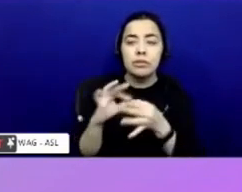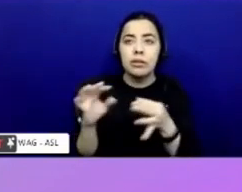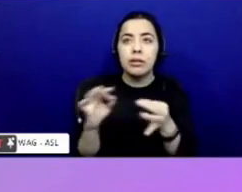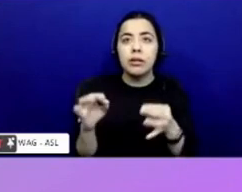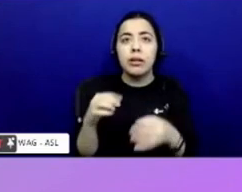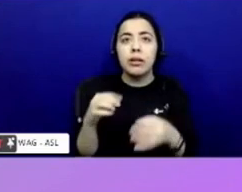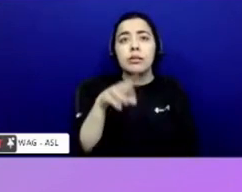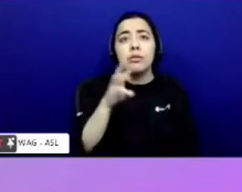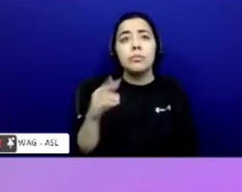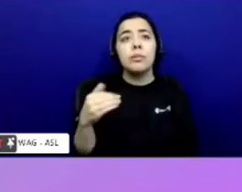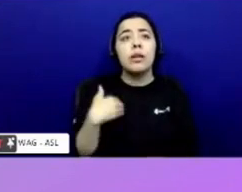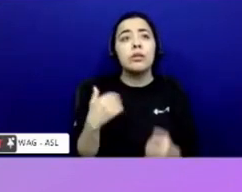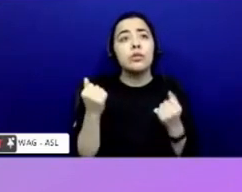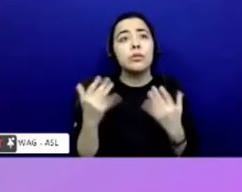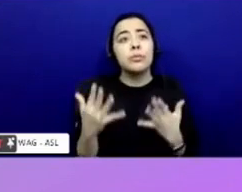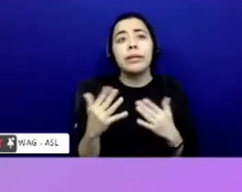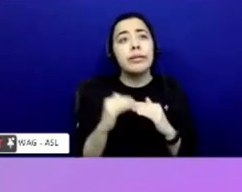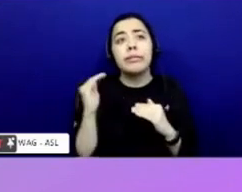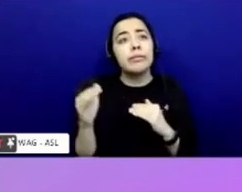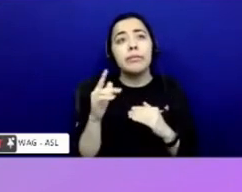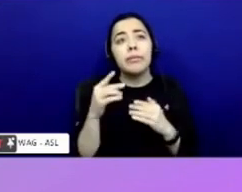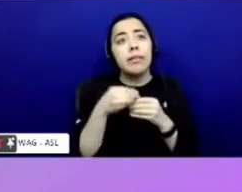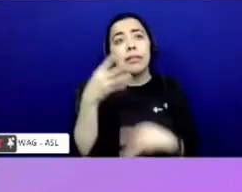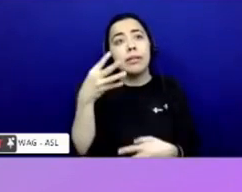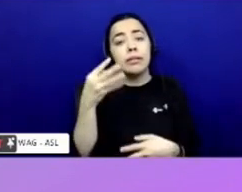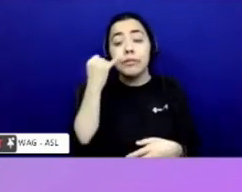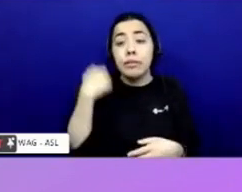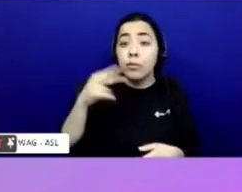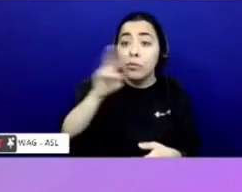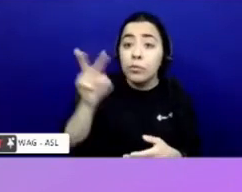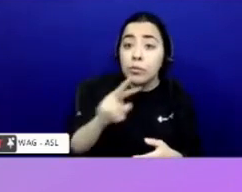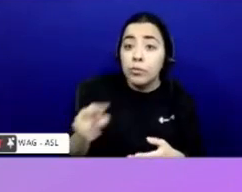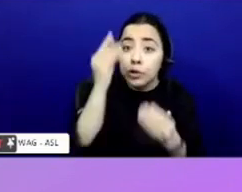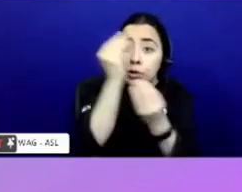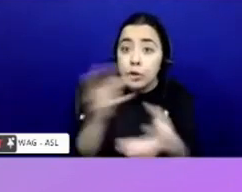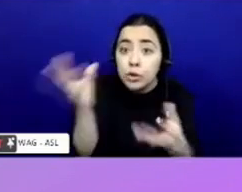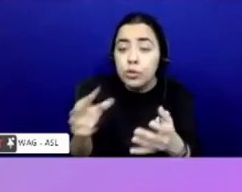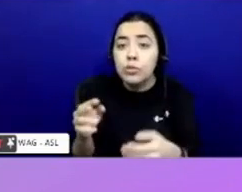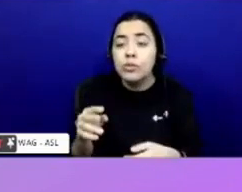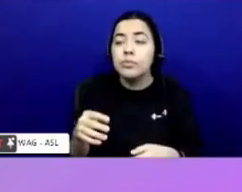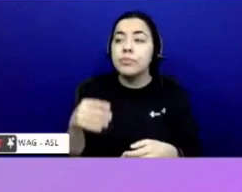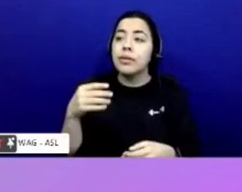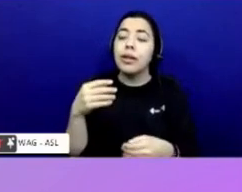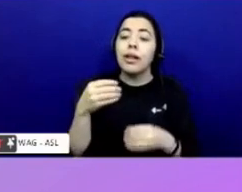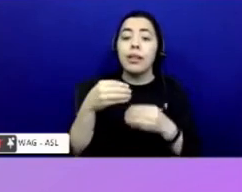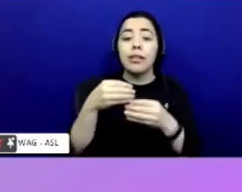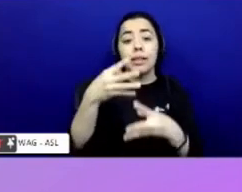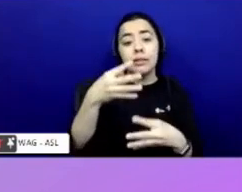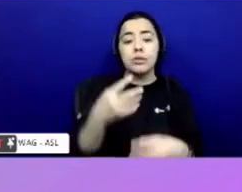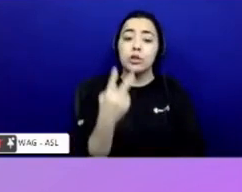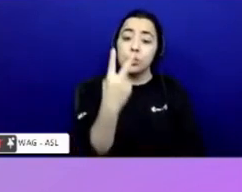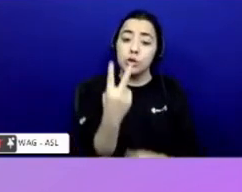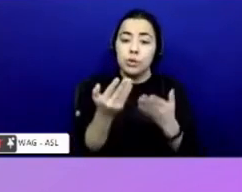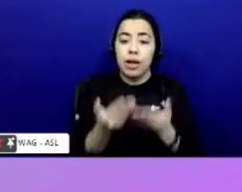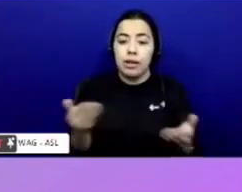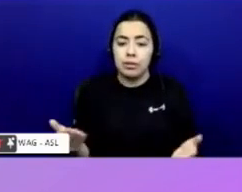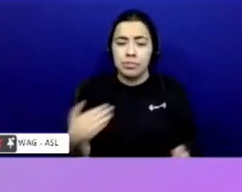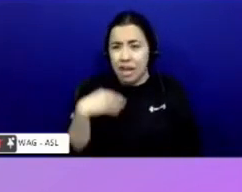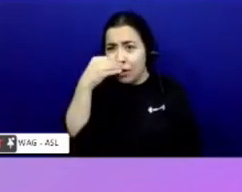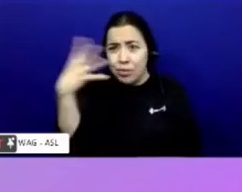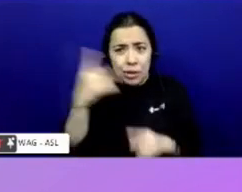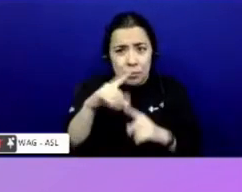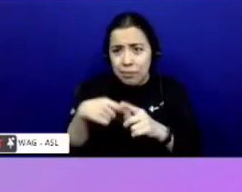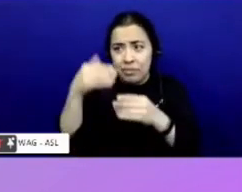has too many lists, or all I hear when reading news sites is list 2 items, end of list 4 items, and I don't care about all the